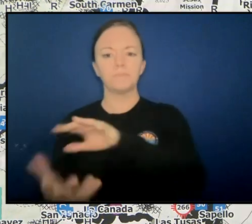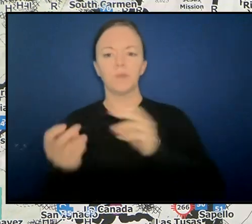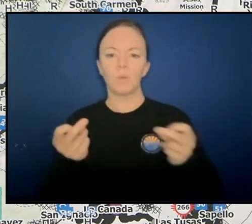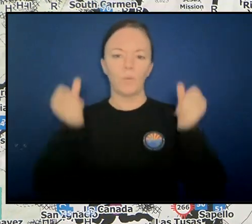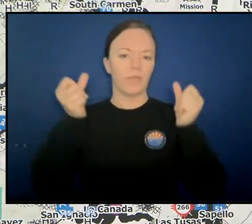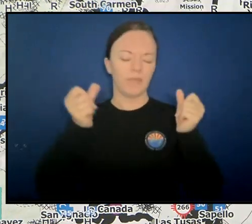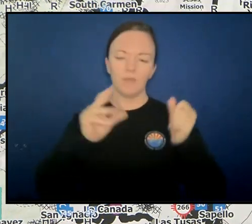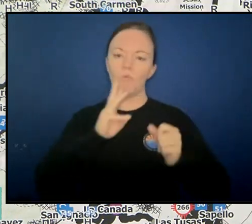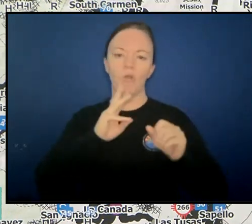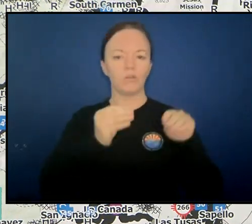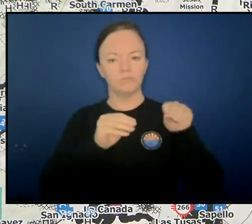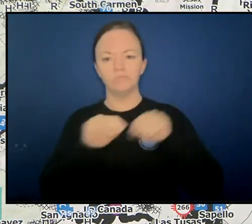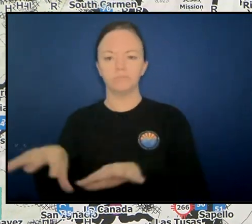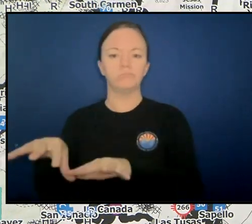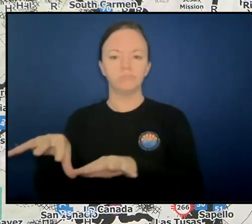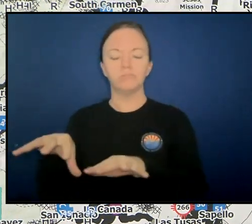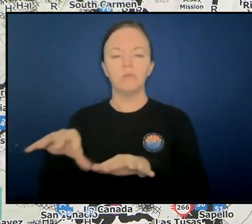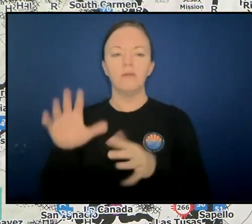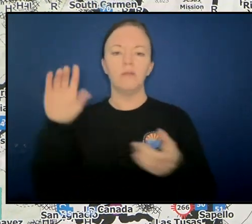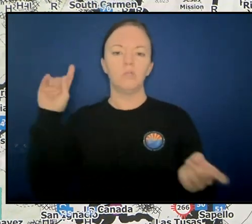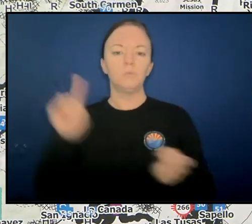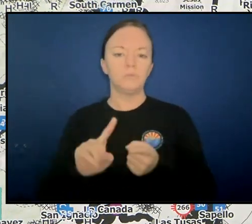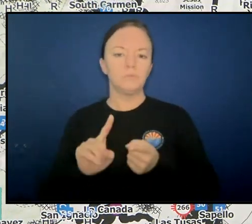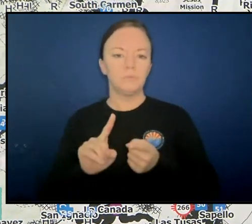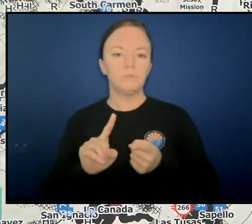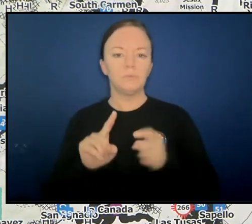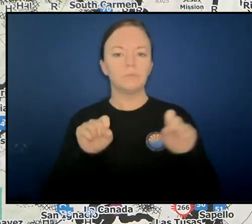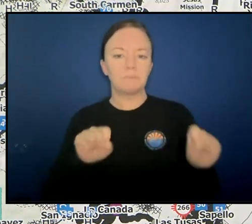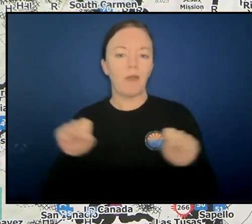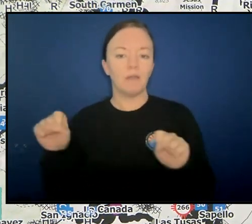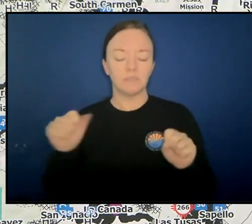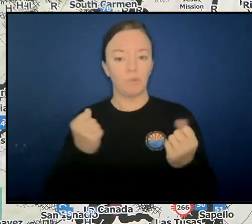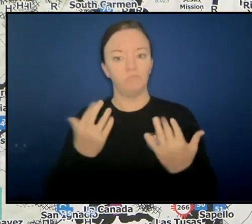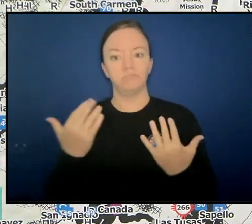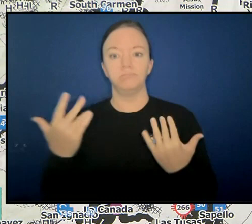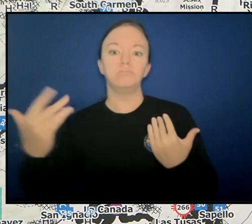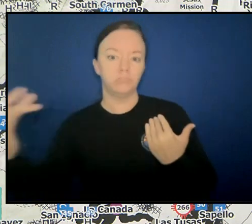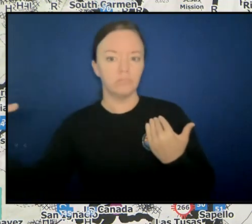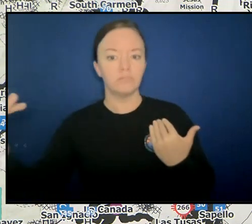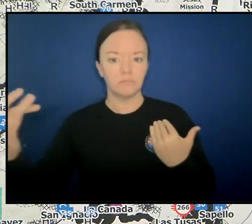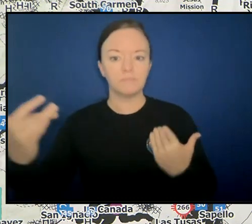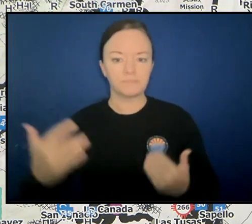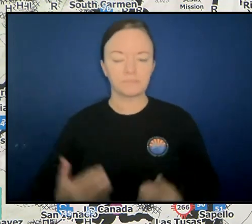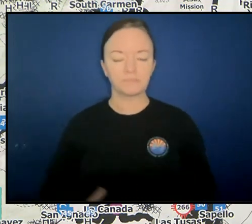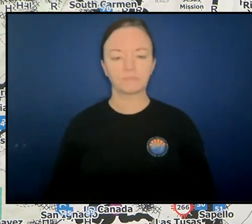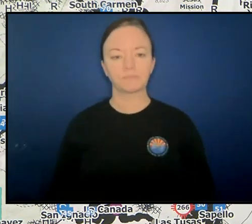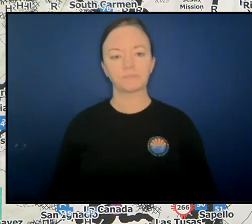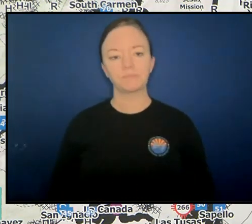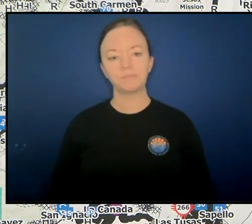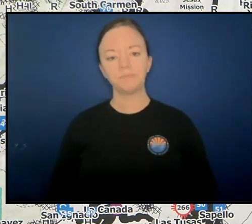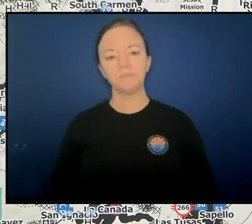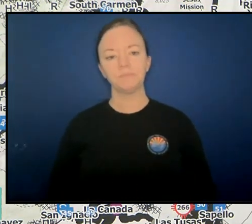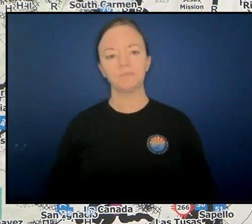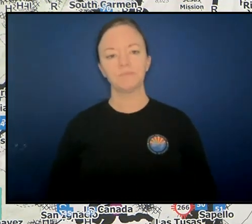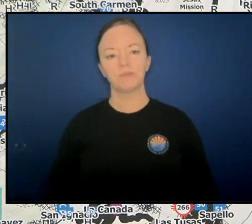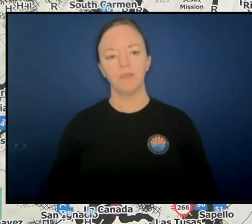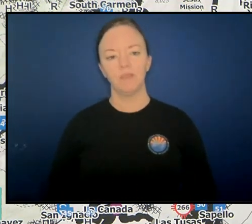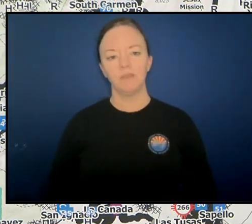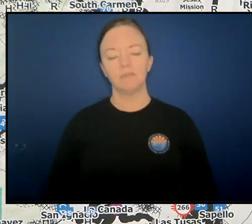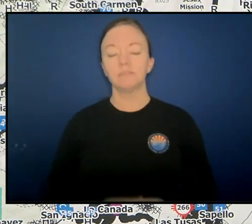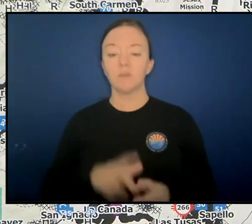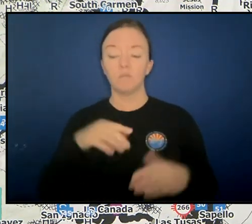help reduce the potential for those to pick up in intensity and spread in an uncontrollable fashion. So they're